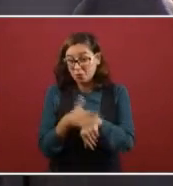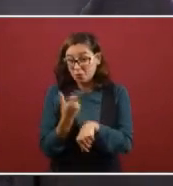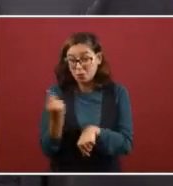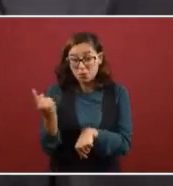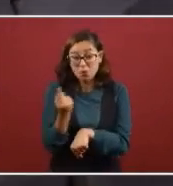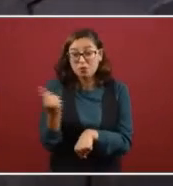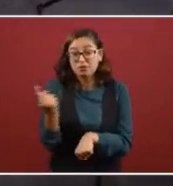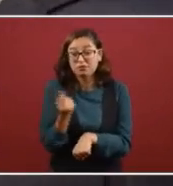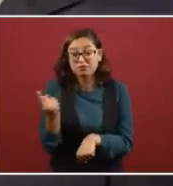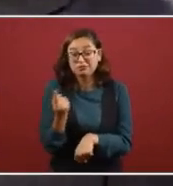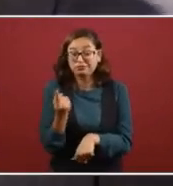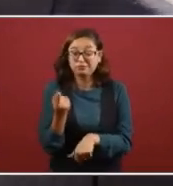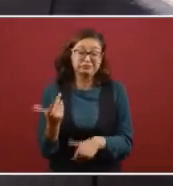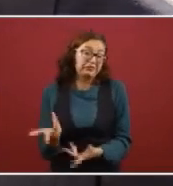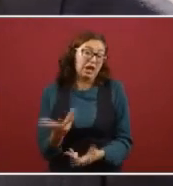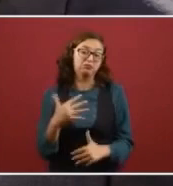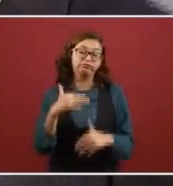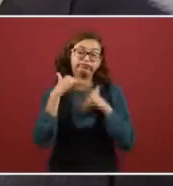because imperaba la corrupción.